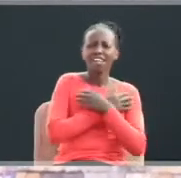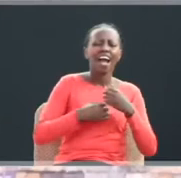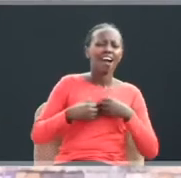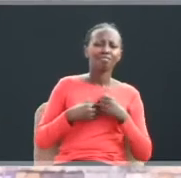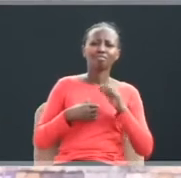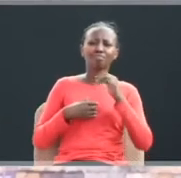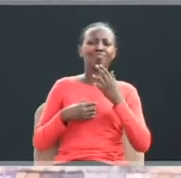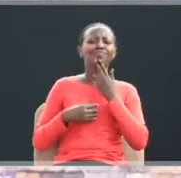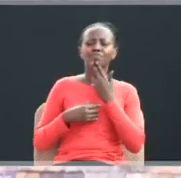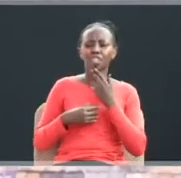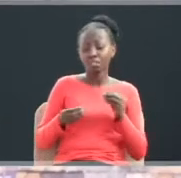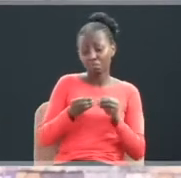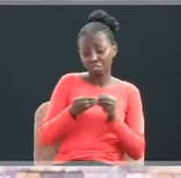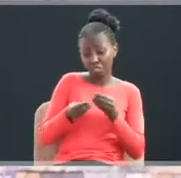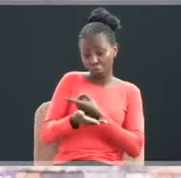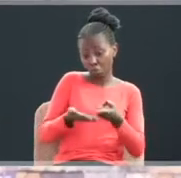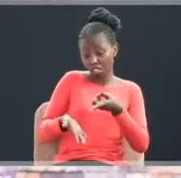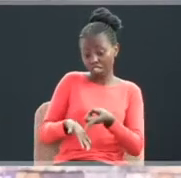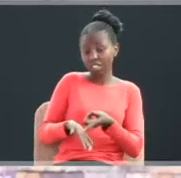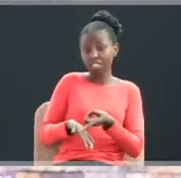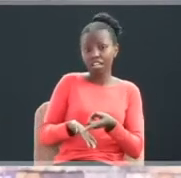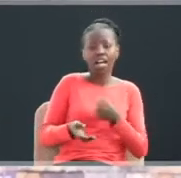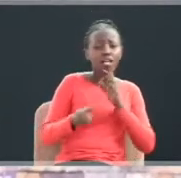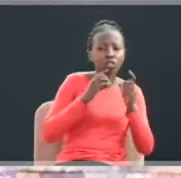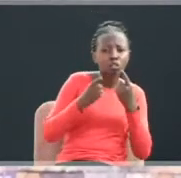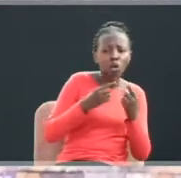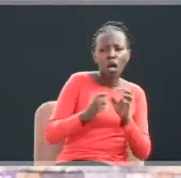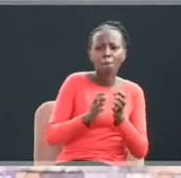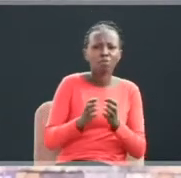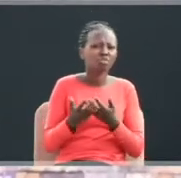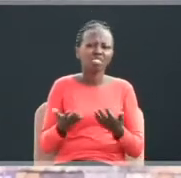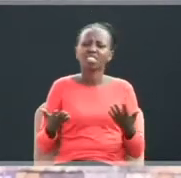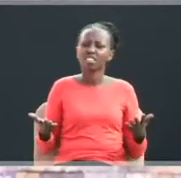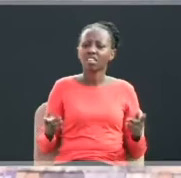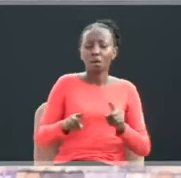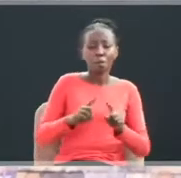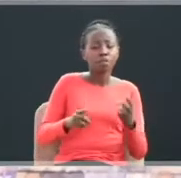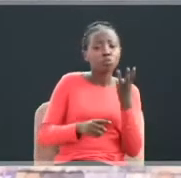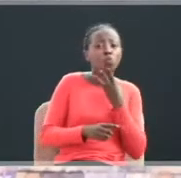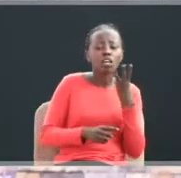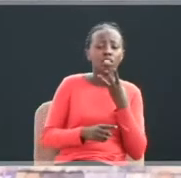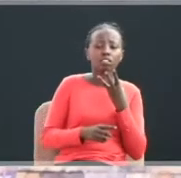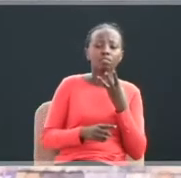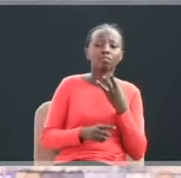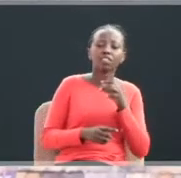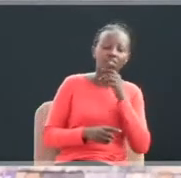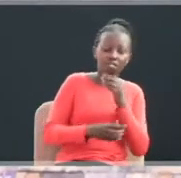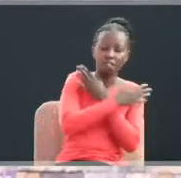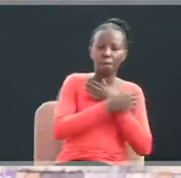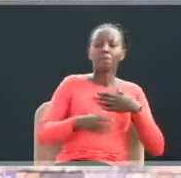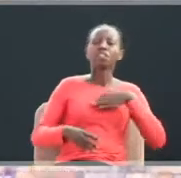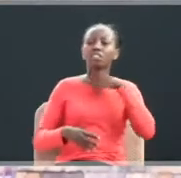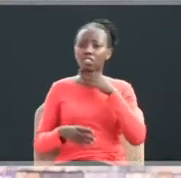And we met this week, and we talked about the things that we were talking. But Wednesday, He went home. And you know, so when